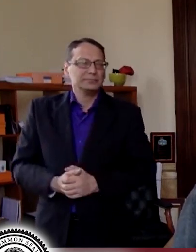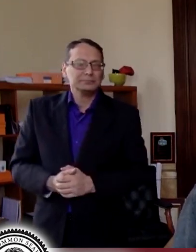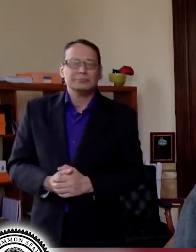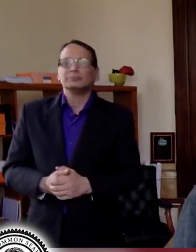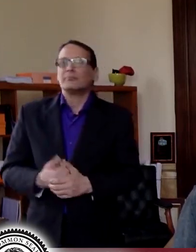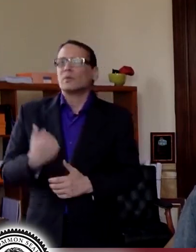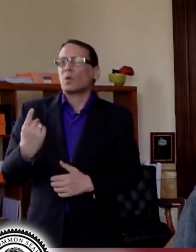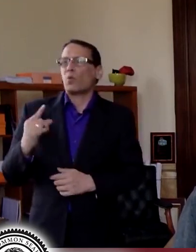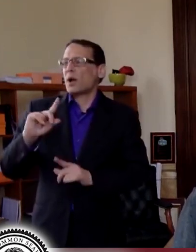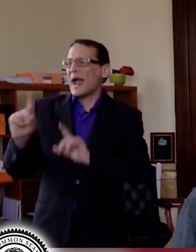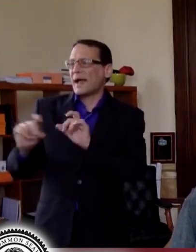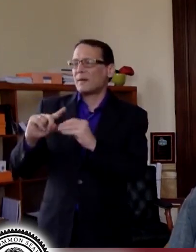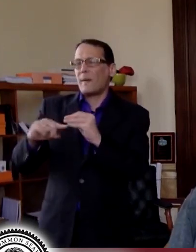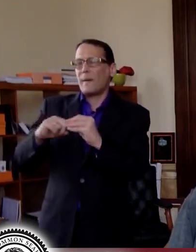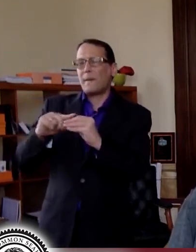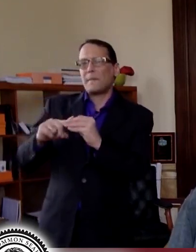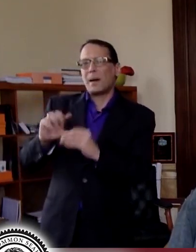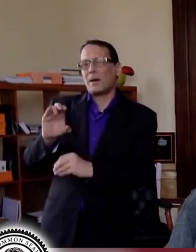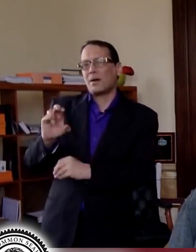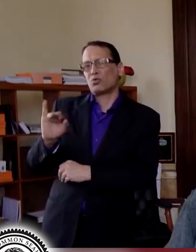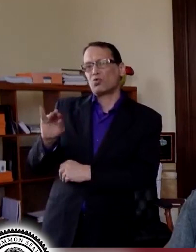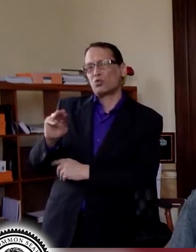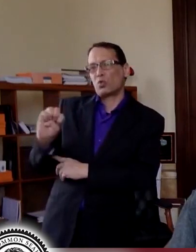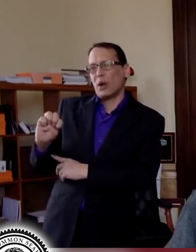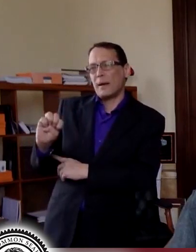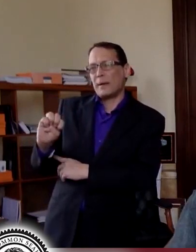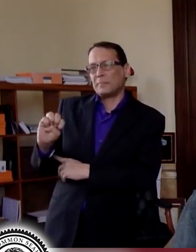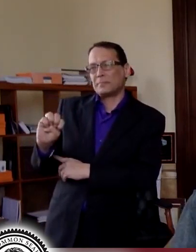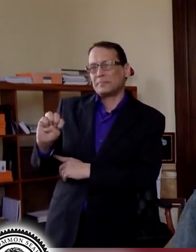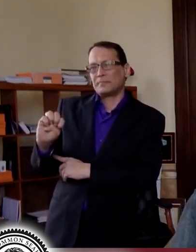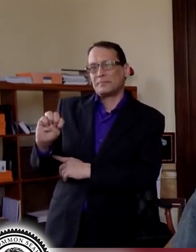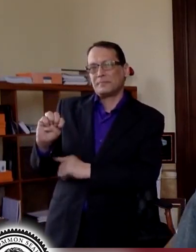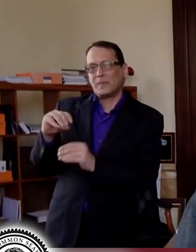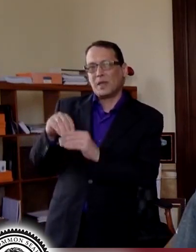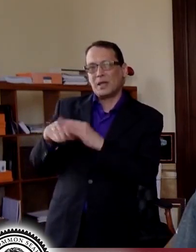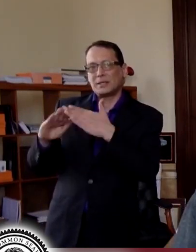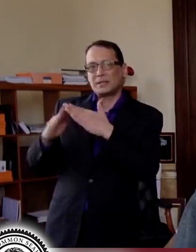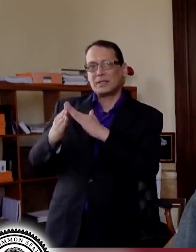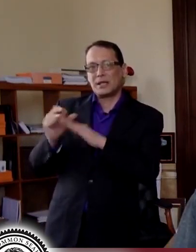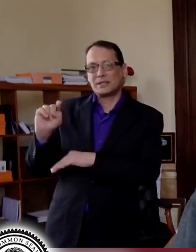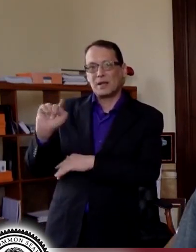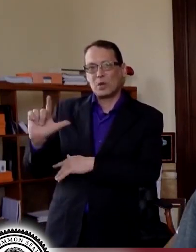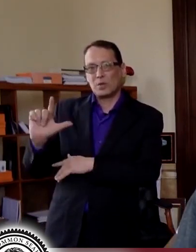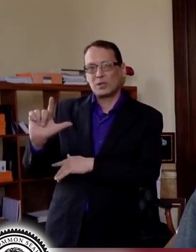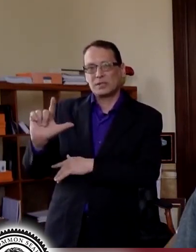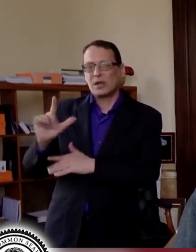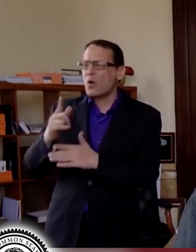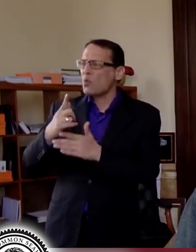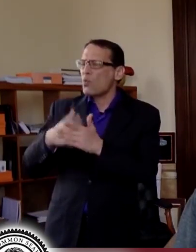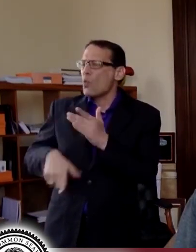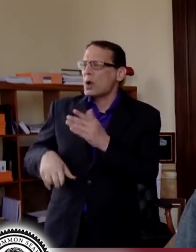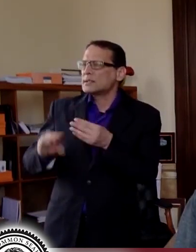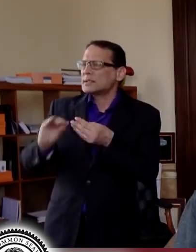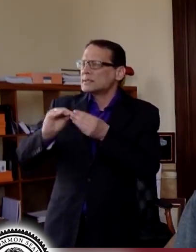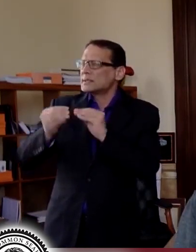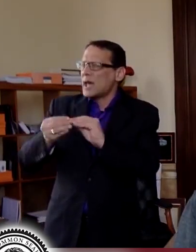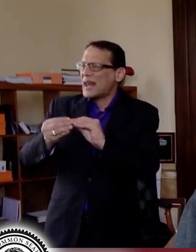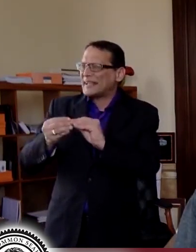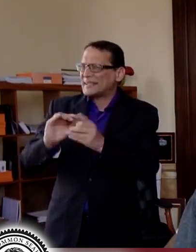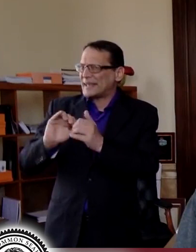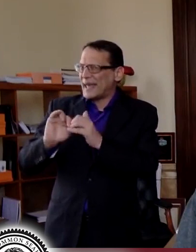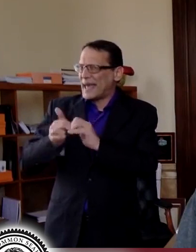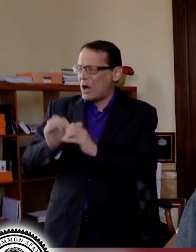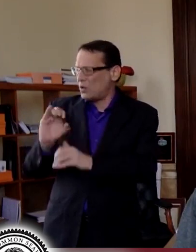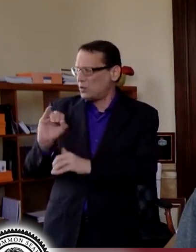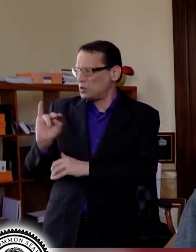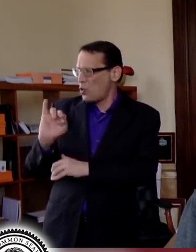One question about crime and the status of cure violence in the city of St. Louis. What is the status? Mm-hmm. How has it been impacted